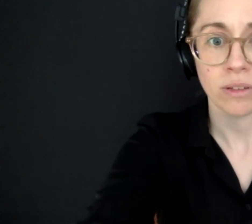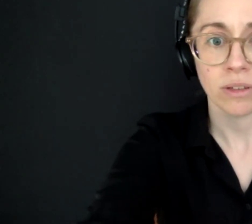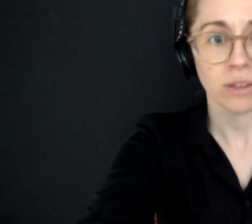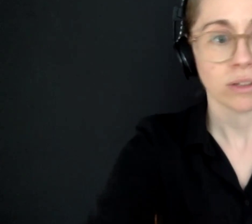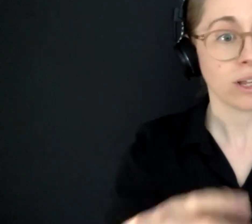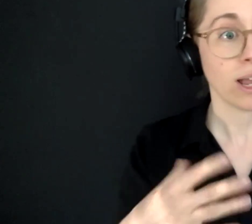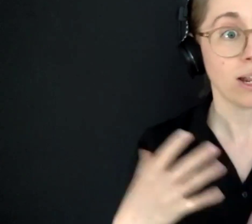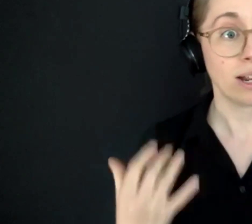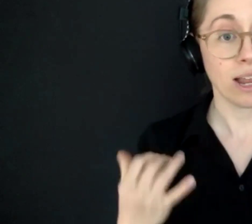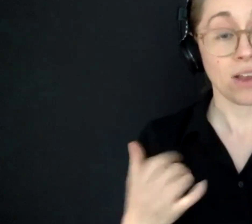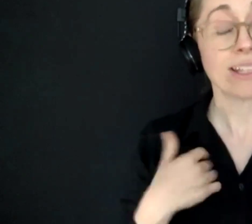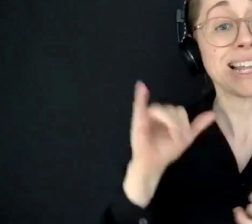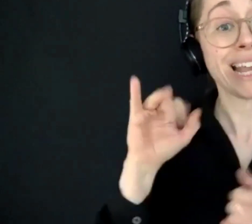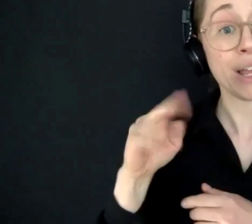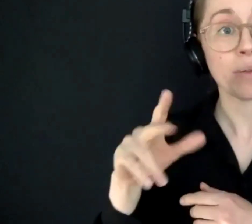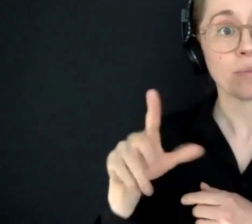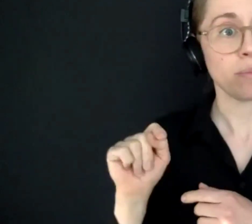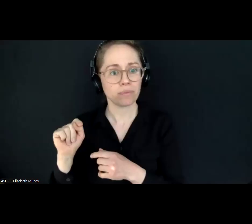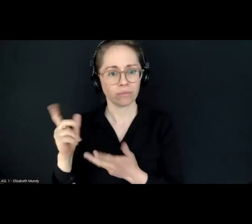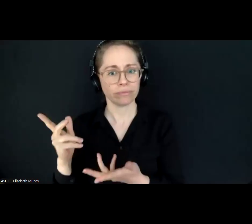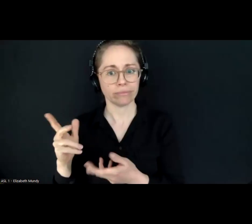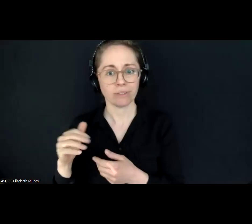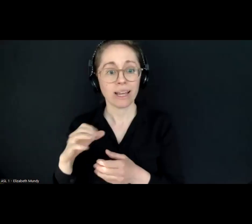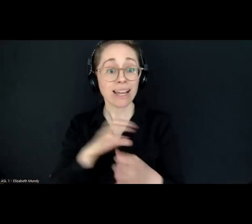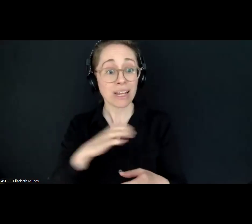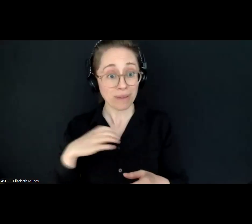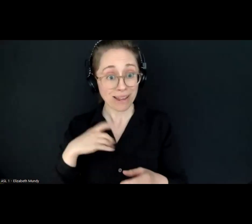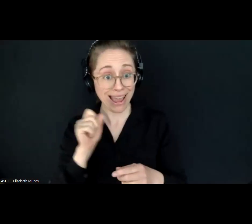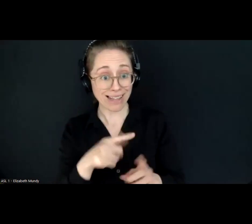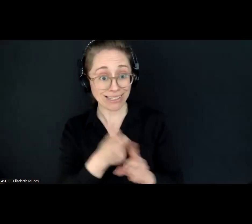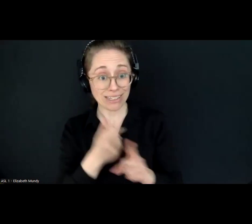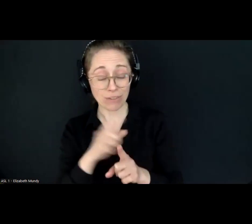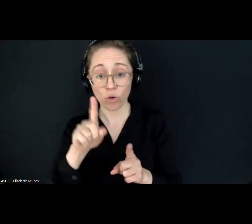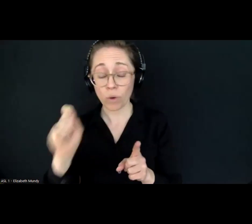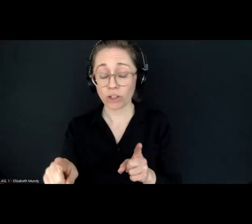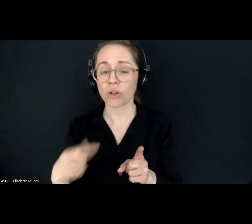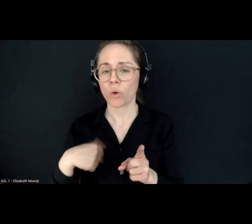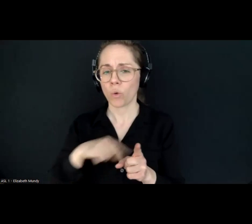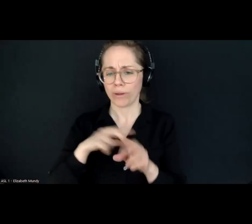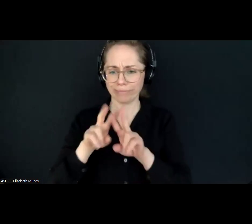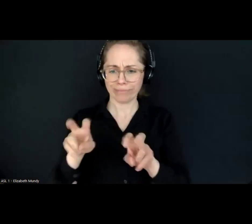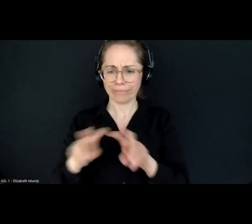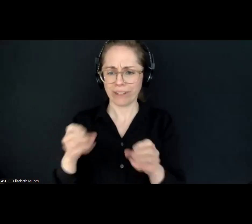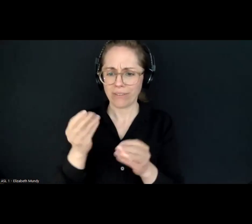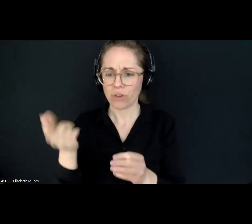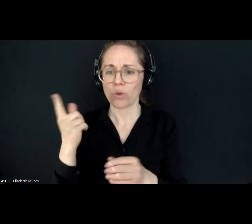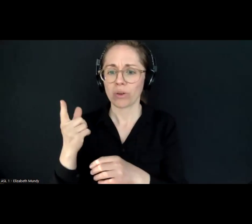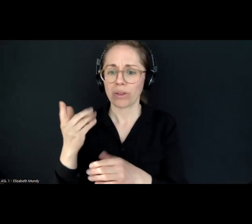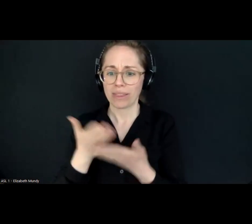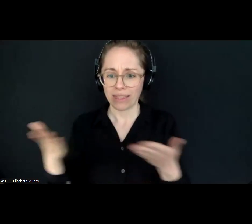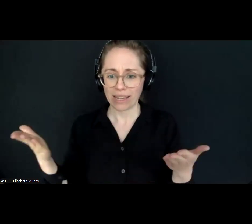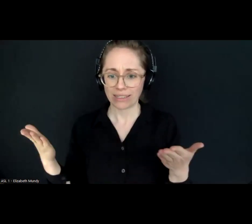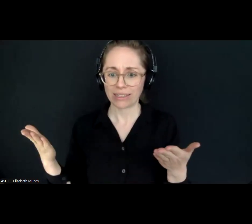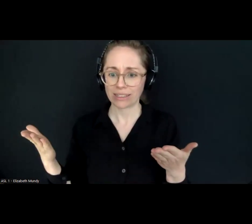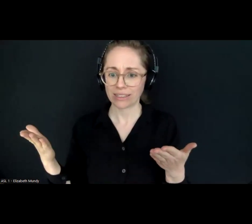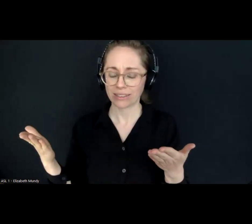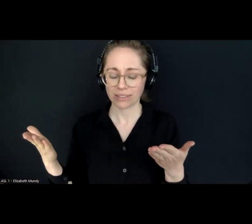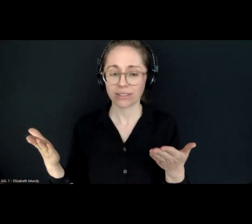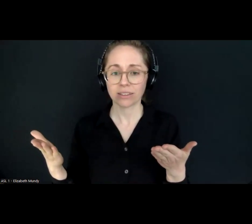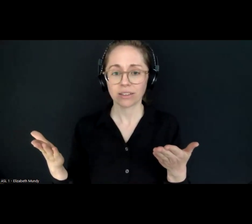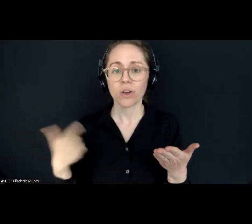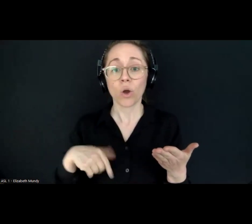the Impact Committee asked itself this question, we were looking at a number of things. We were looking at the equity issues. We were looking